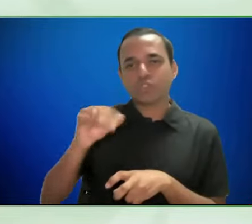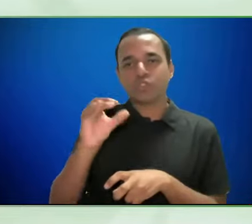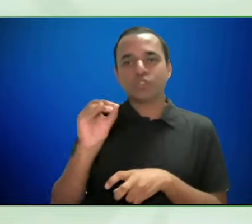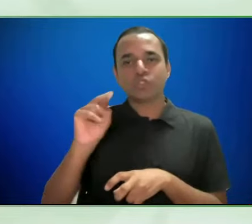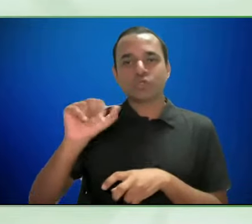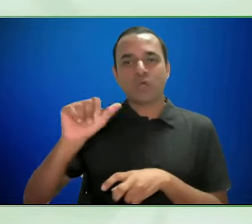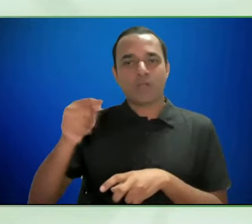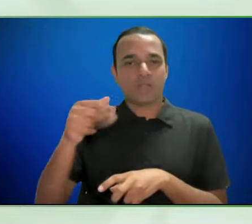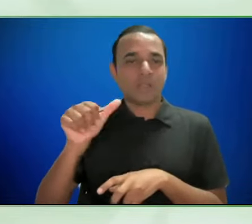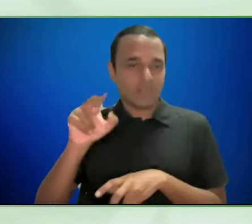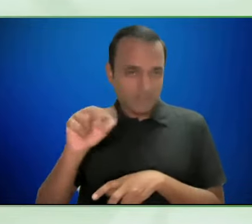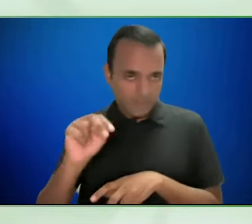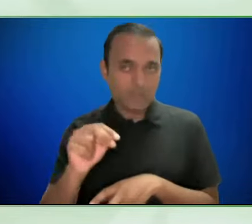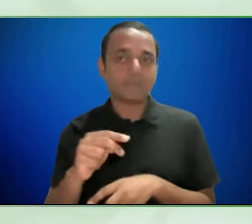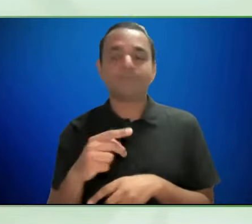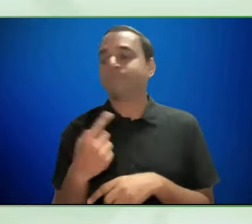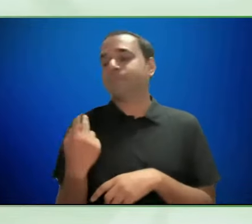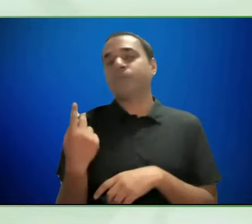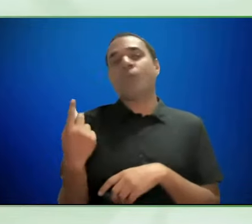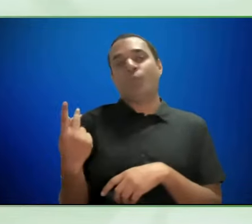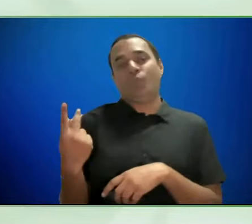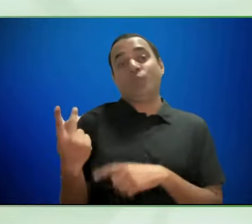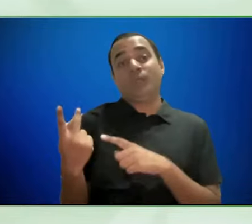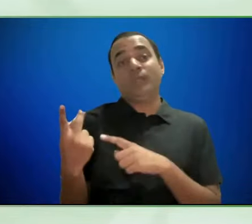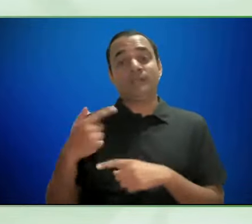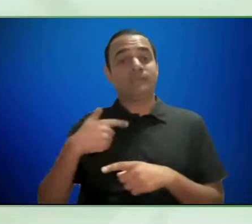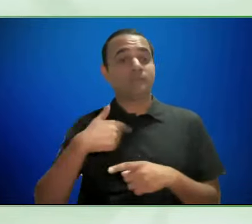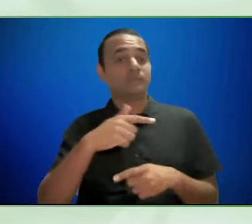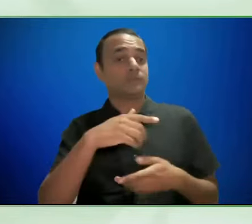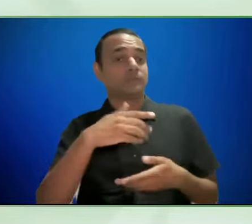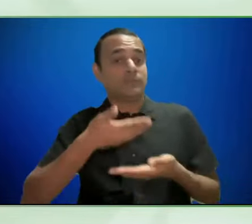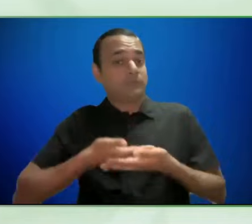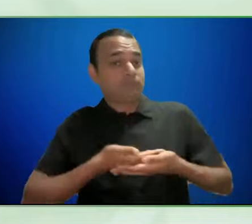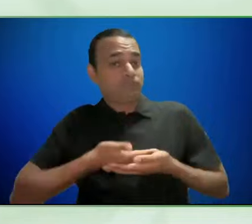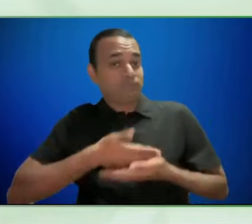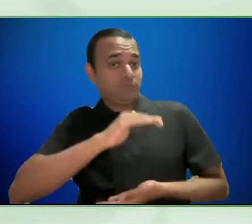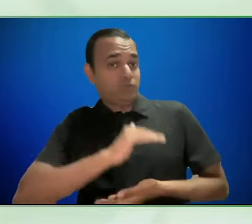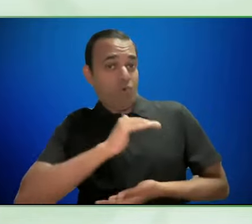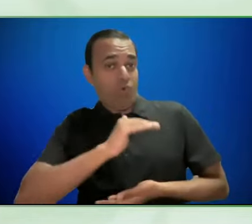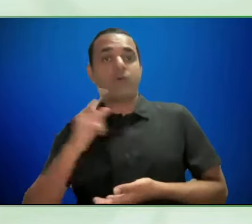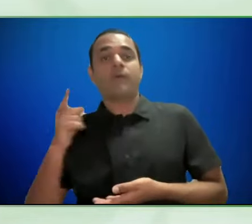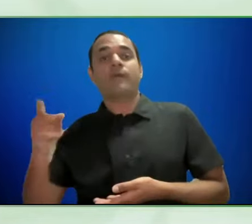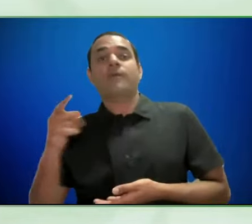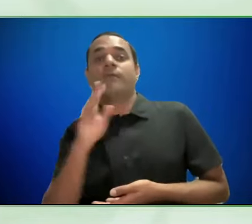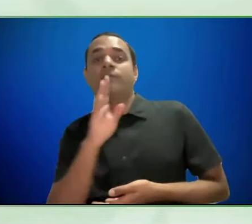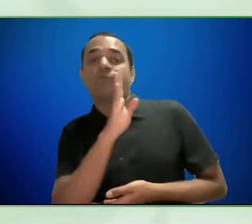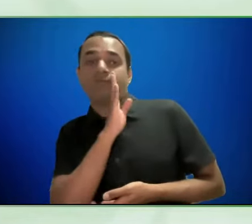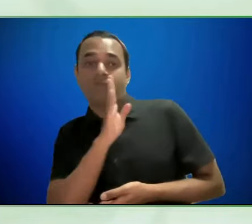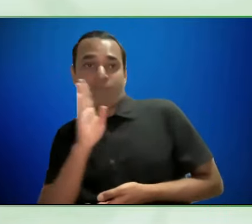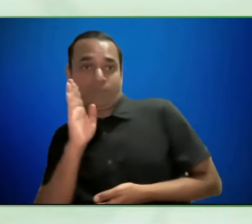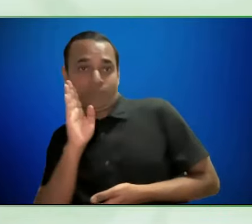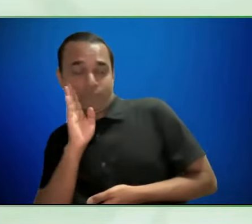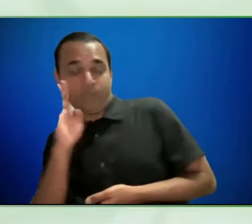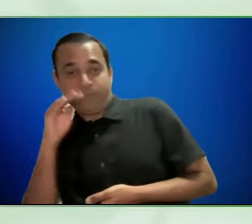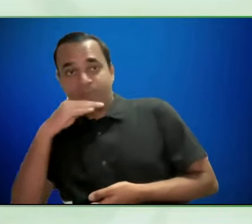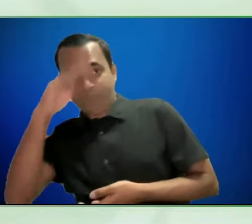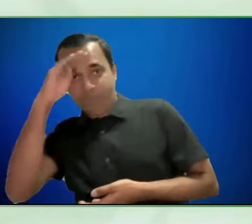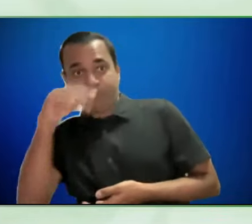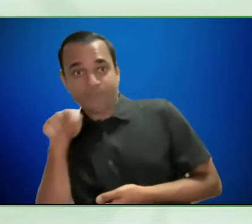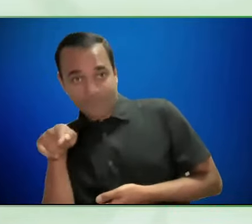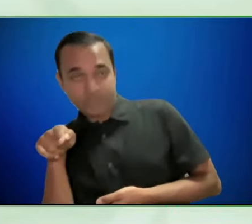I've prepared them very, very thoroughly. Thank you, but Fionn is a very much more experienced interviewer than I